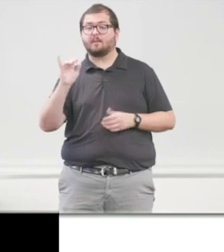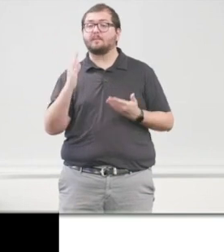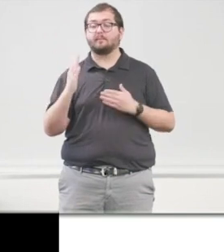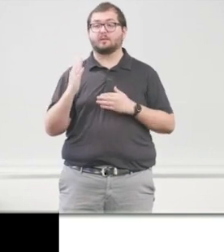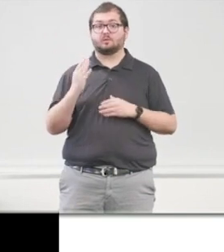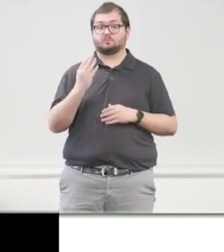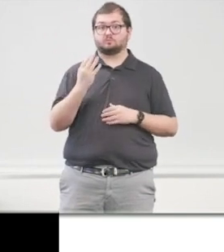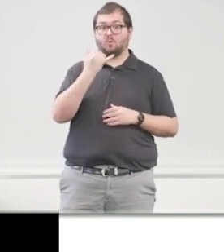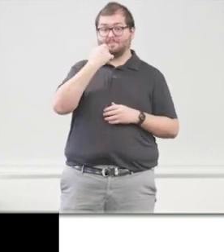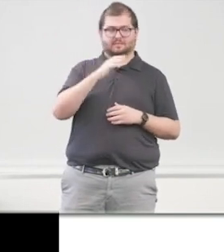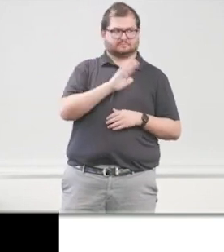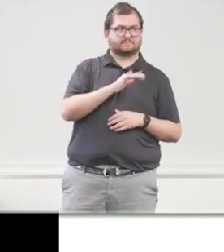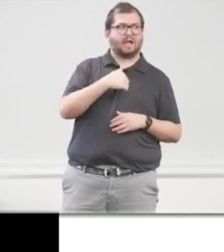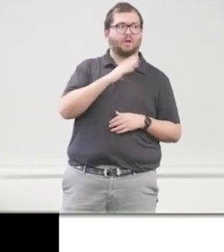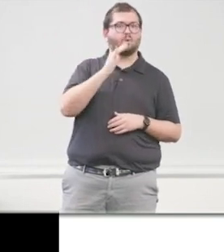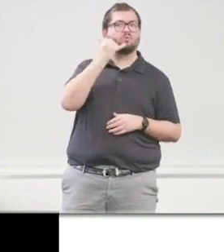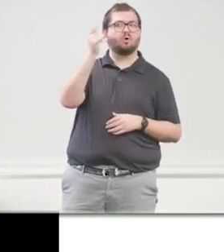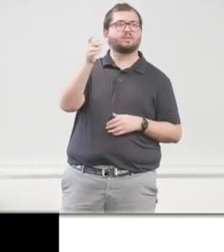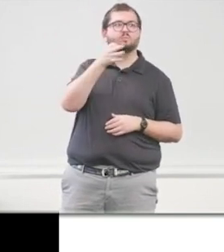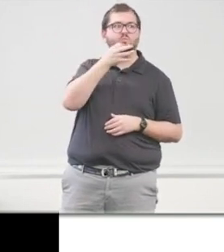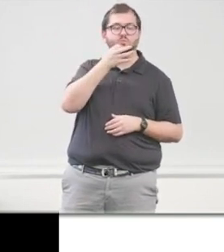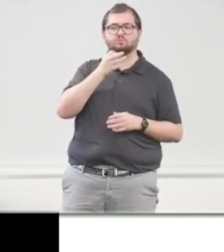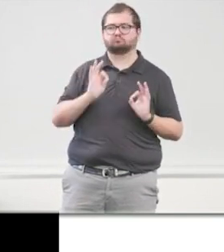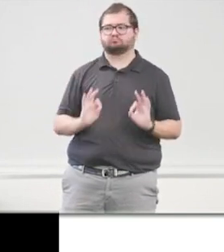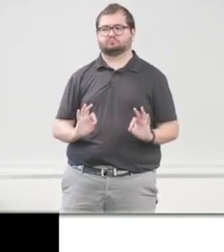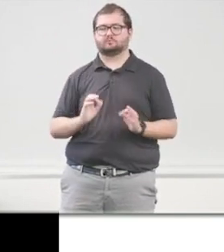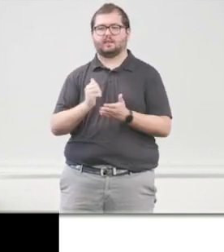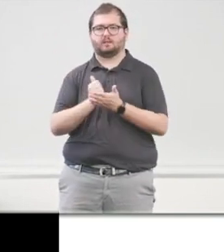it, that is a bonus on the reporting side.